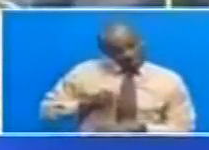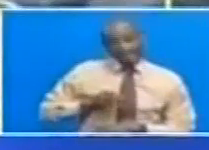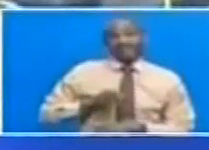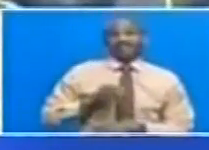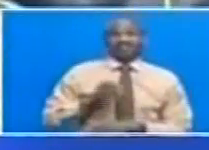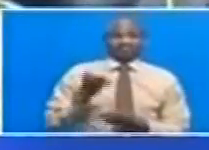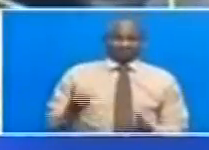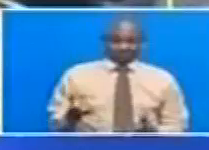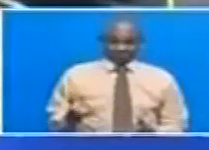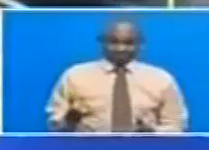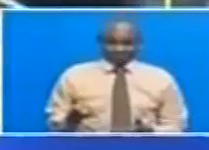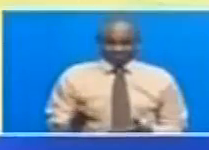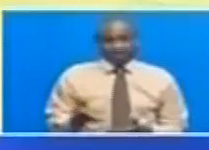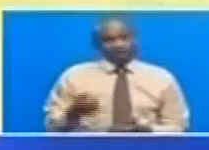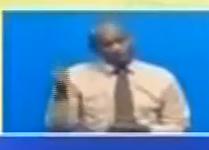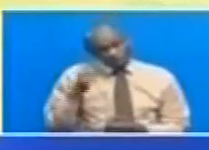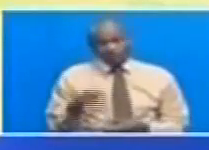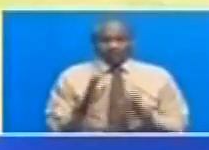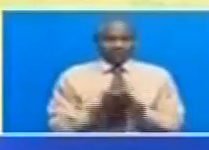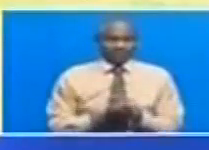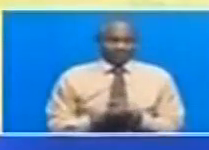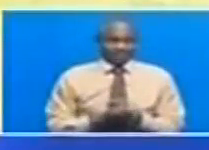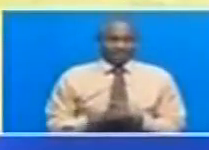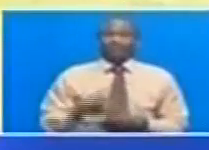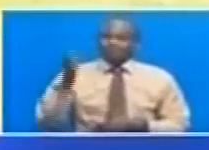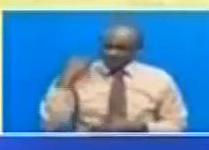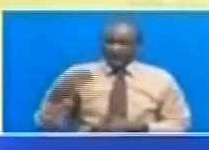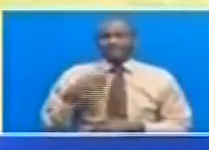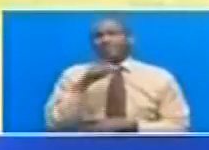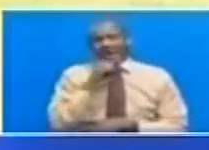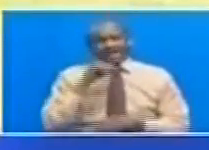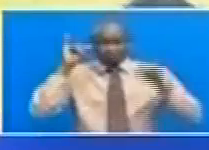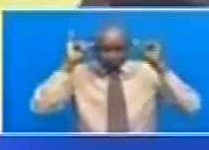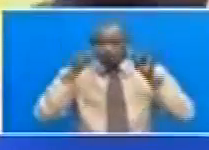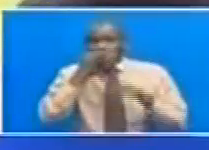method didn't yield much for them. Tulitumia ndume, ilikuwa hiko ndume ya kutembesa.